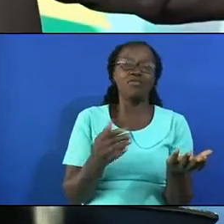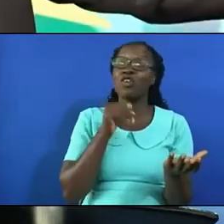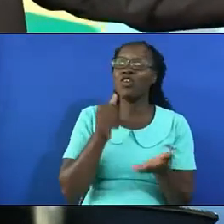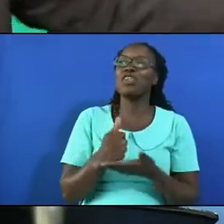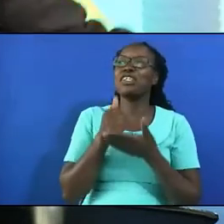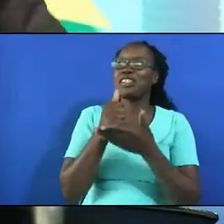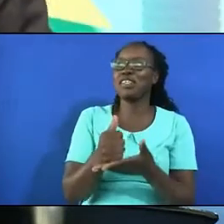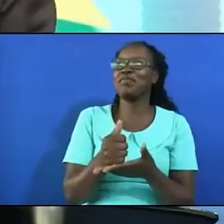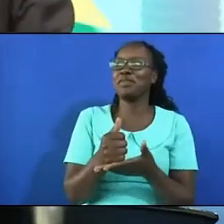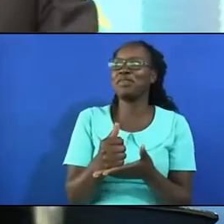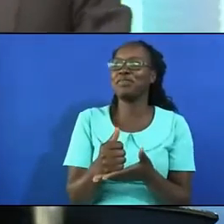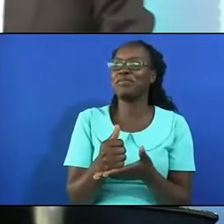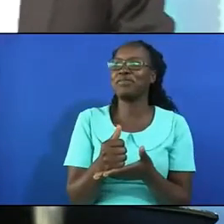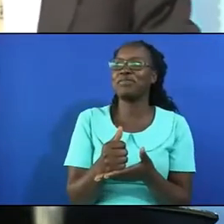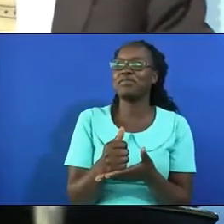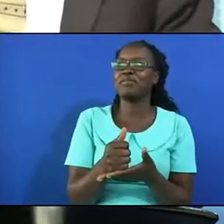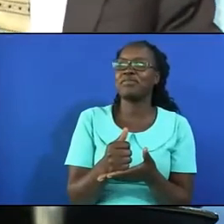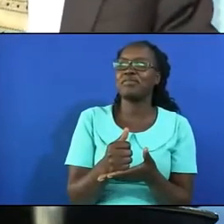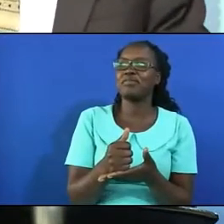helping?